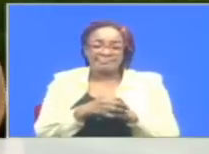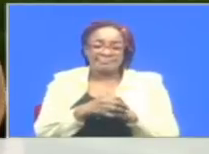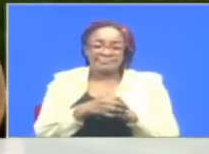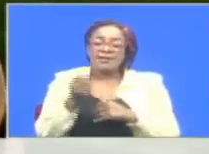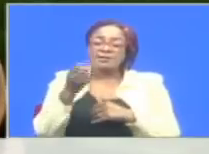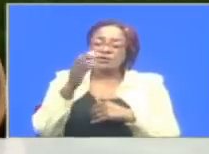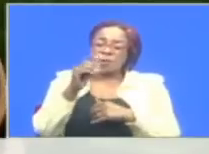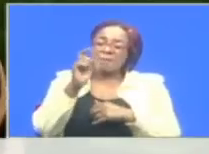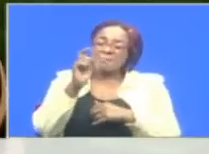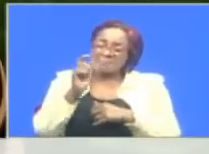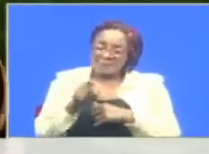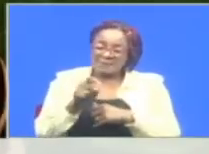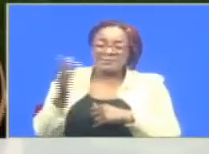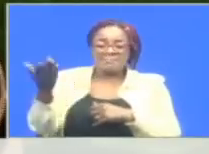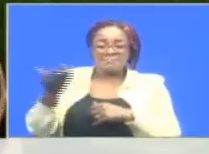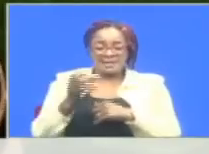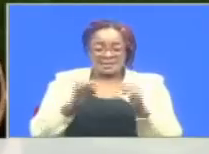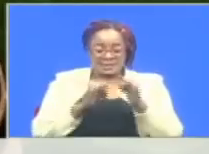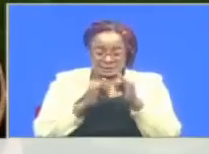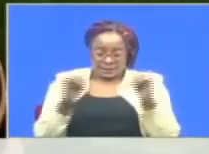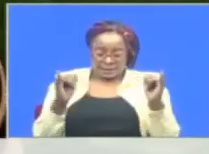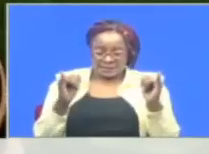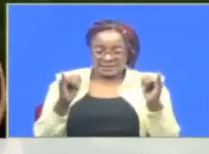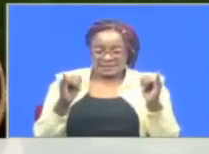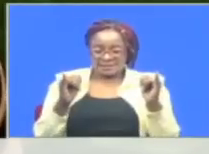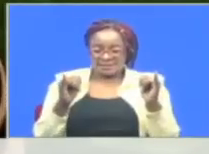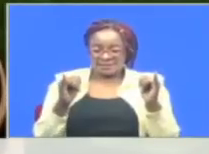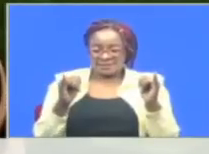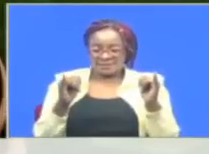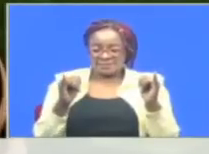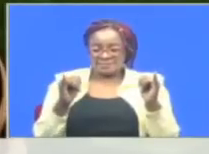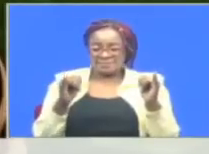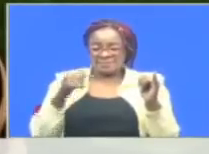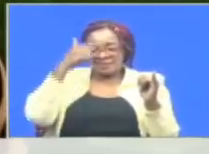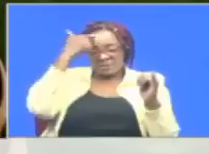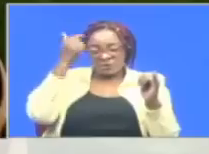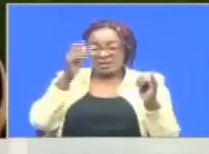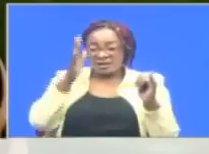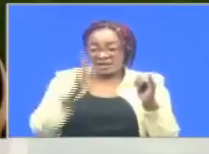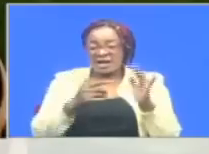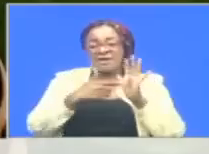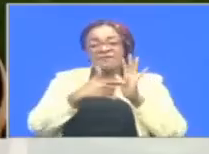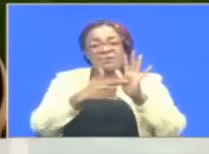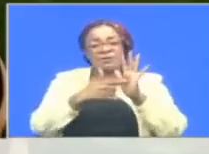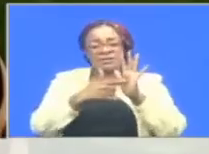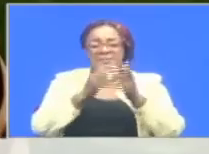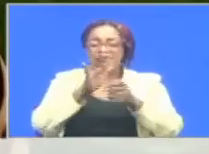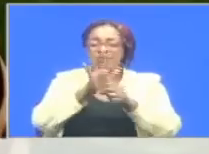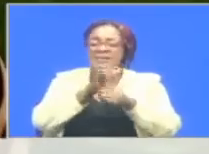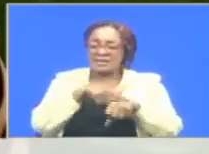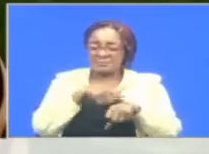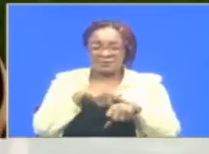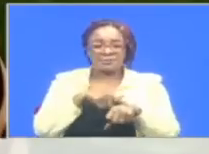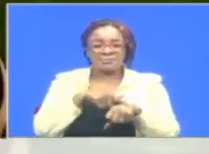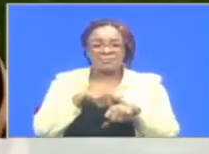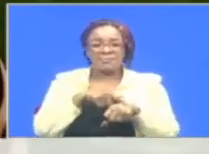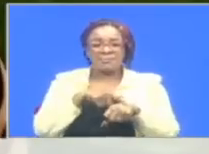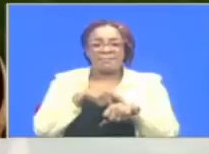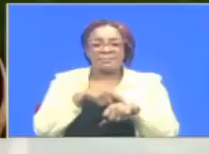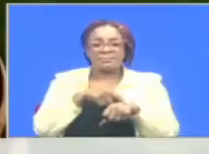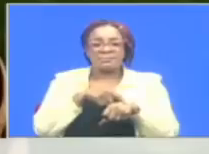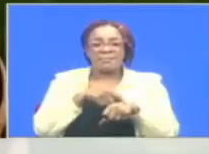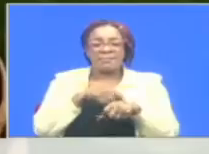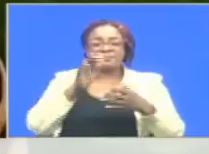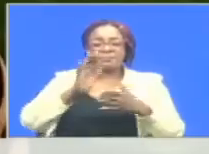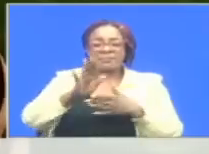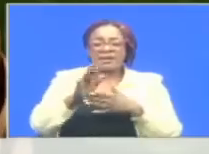So we must bring sanity. We must bring sanity. And since Kenyans have demonstrated over and over that their word in the